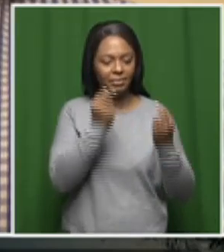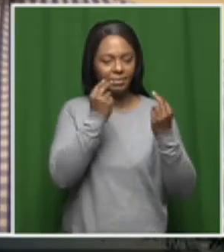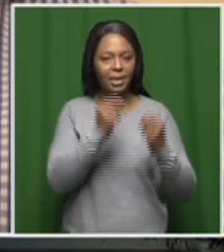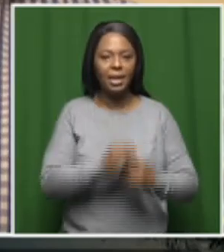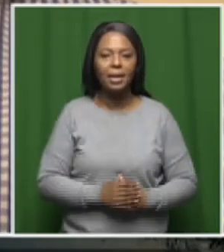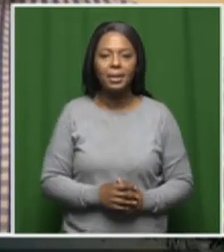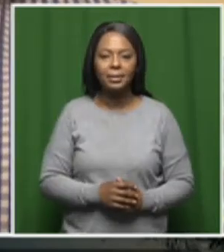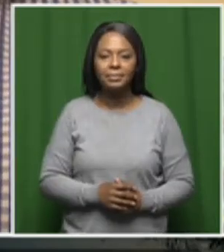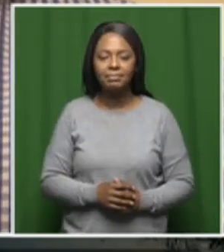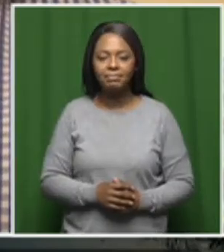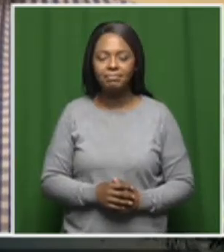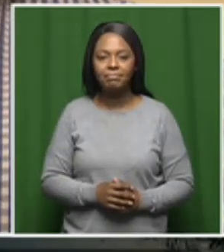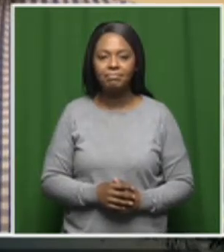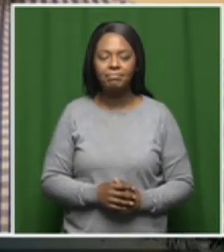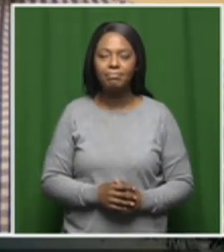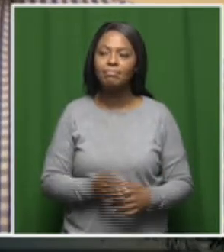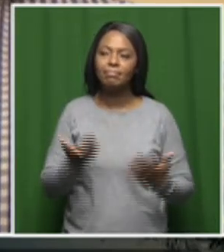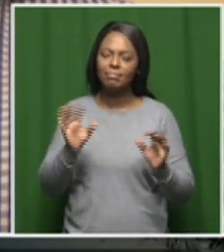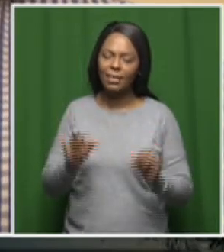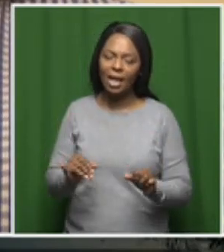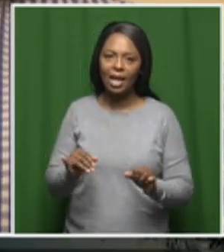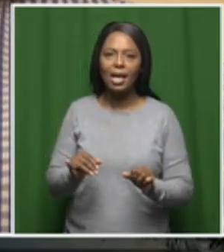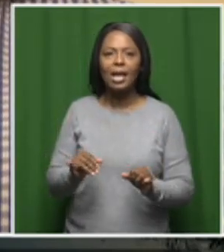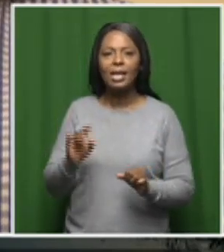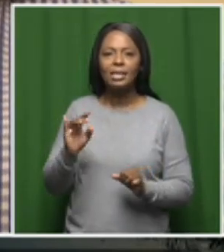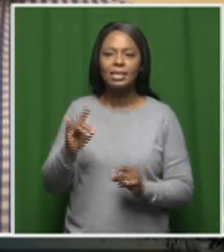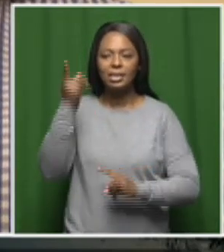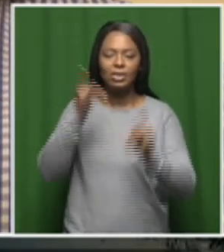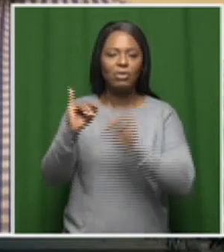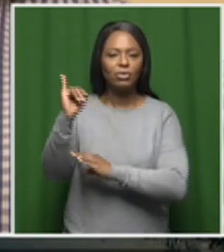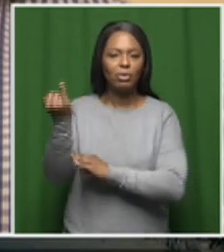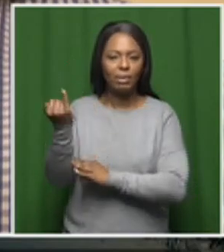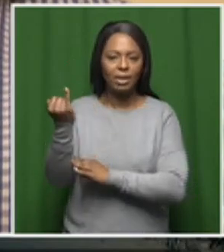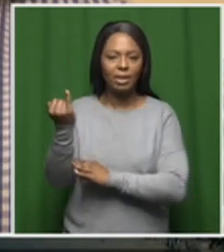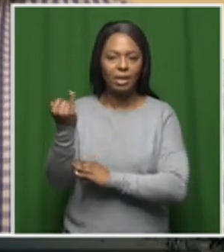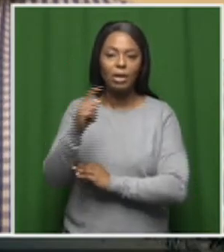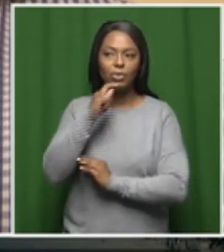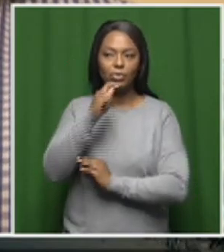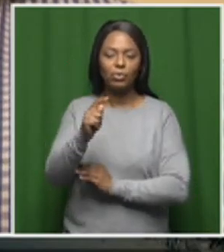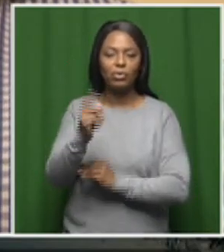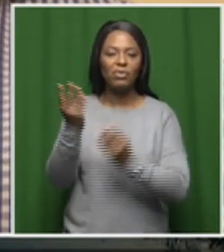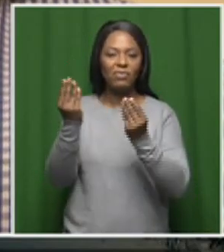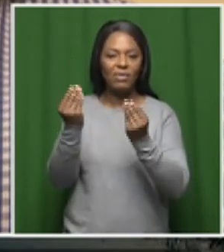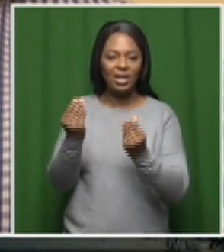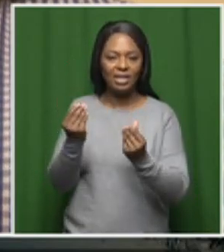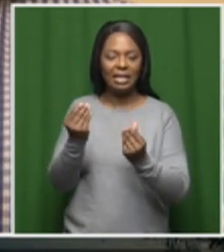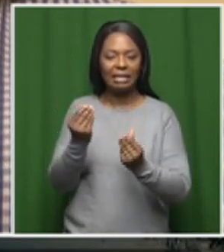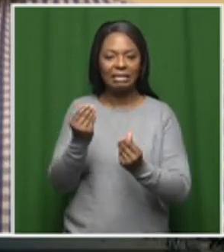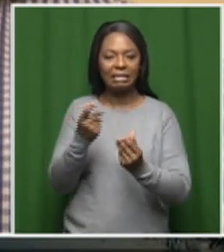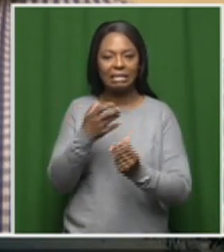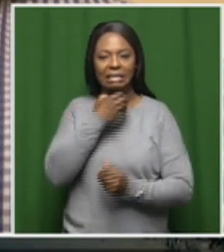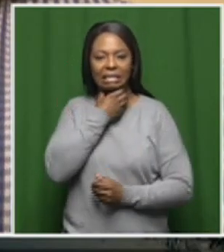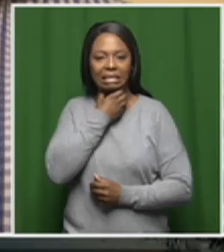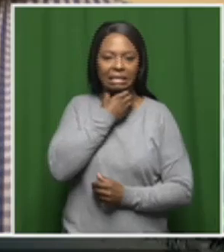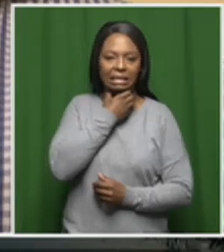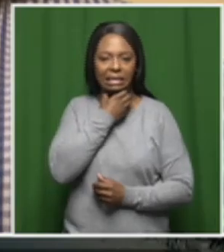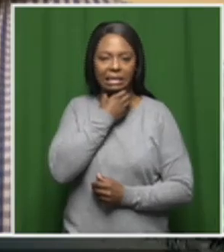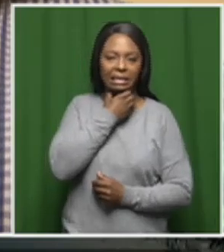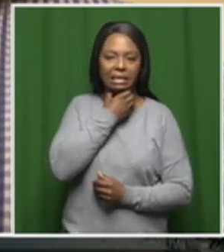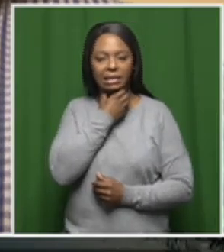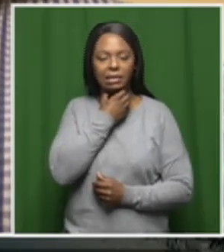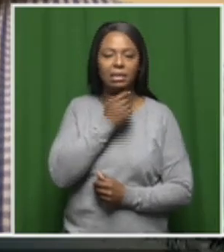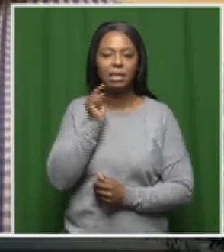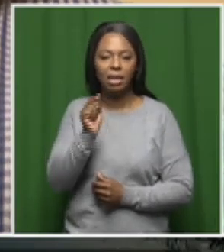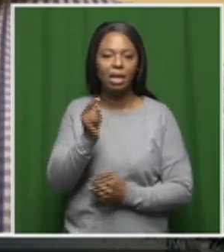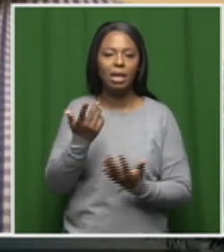Johannesburg, no doubt it's facing severe financial challenges. Before we get into this issue of what you're about